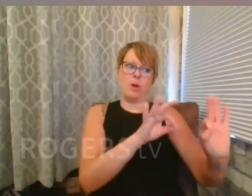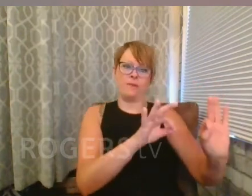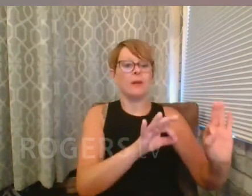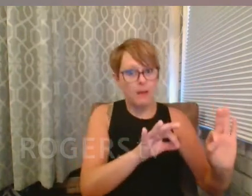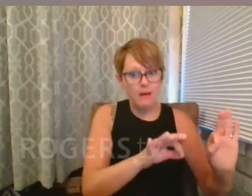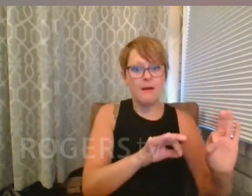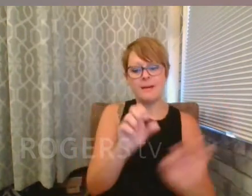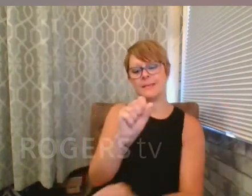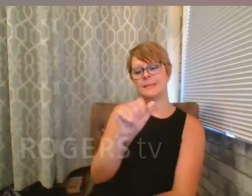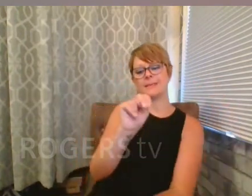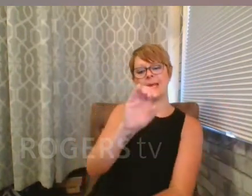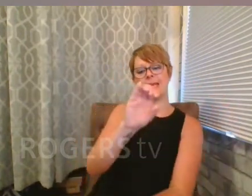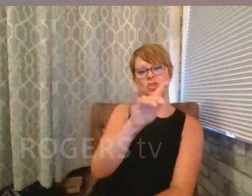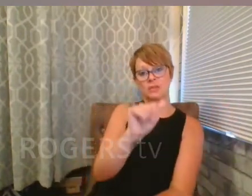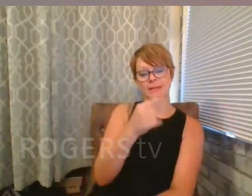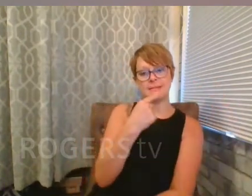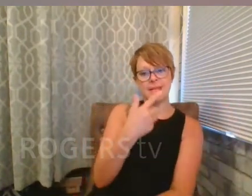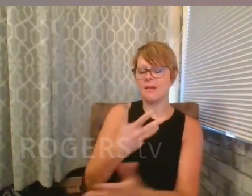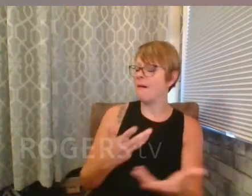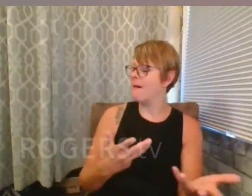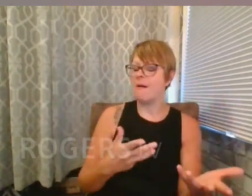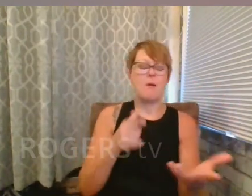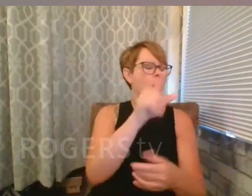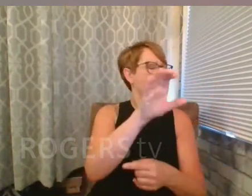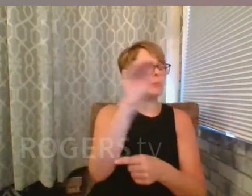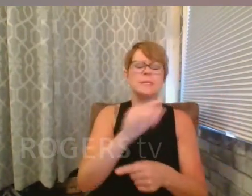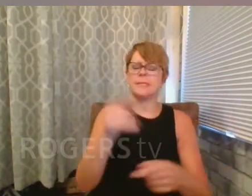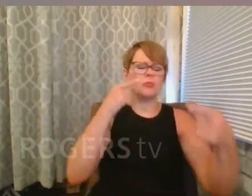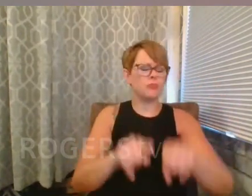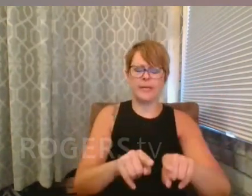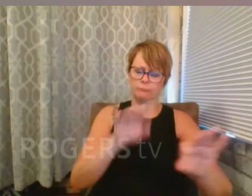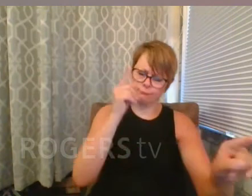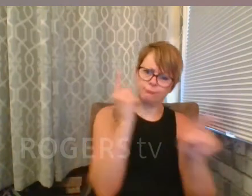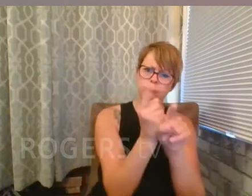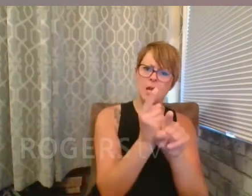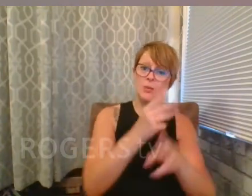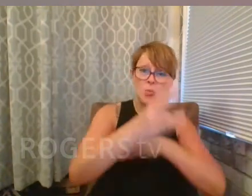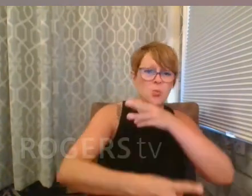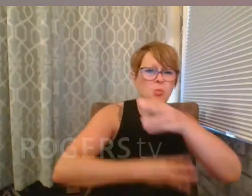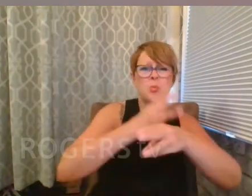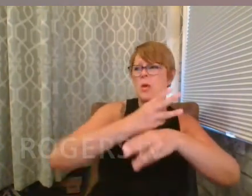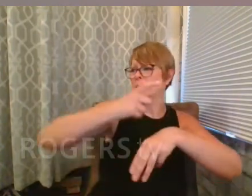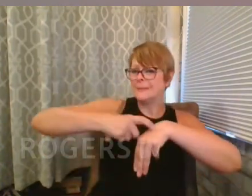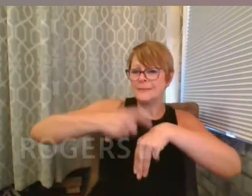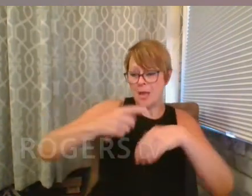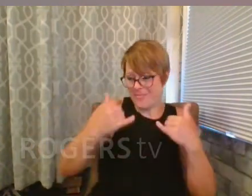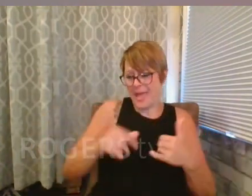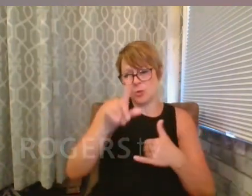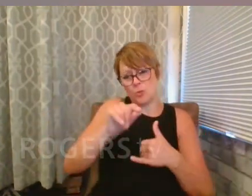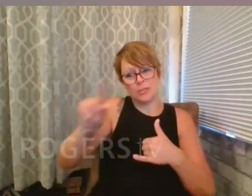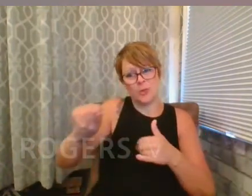totally, I 100% agree with you. A connection, the world and the time and the age that we're living right now is